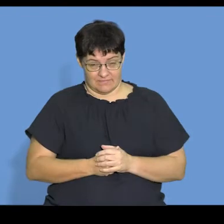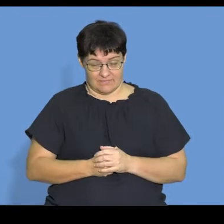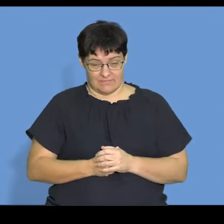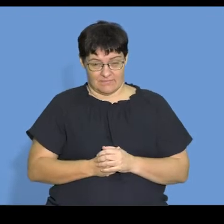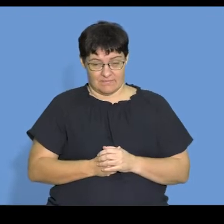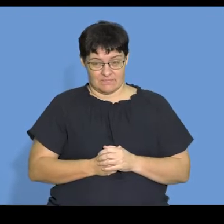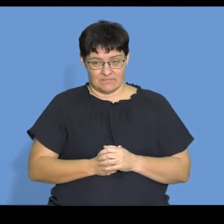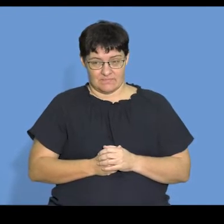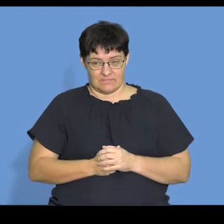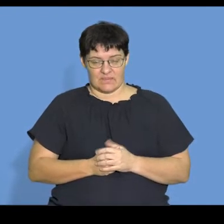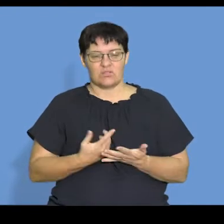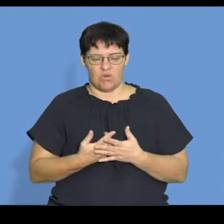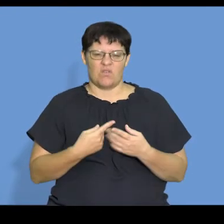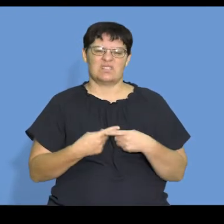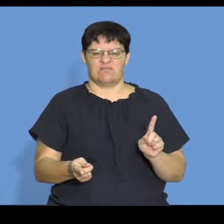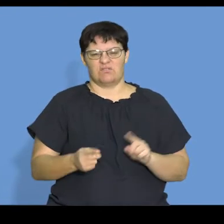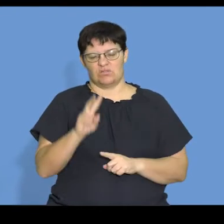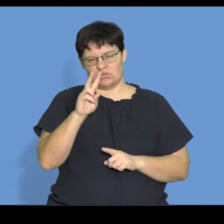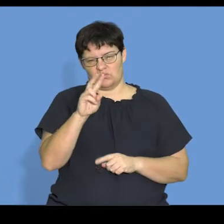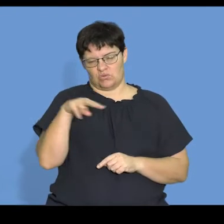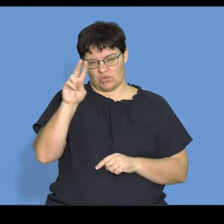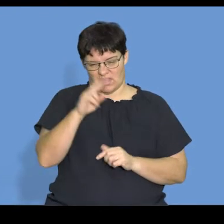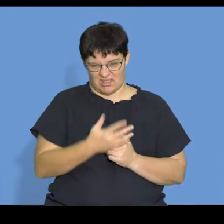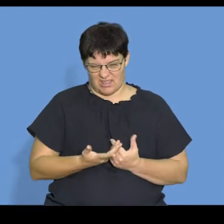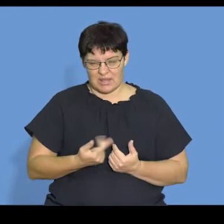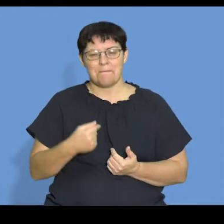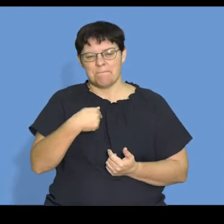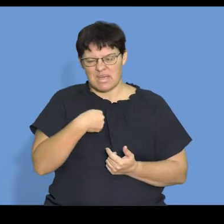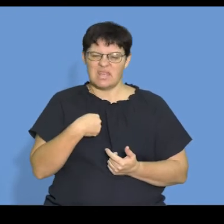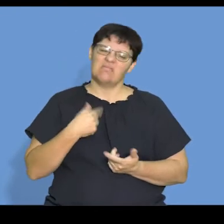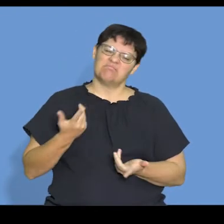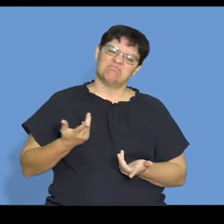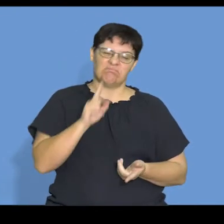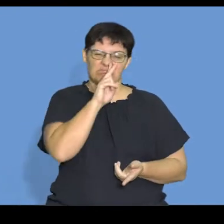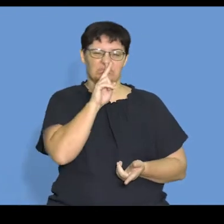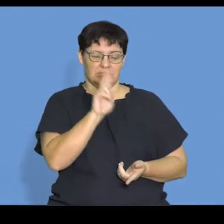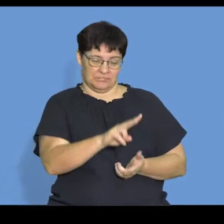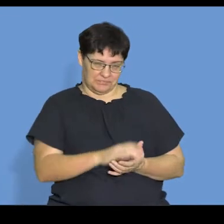it's a difference of 2 squares. So that's just one thing that you can look forward